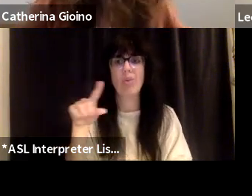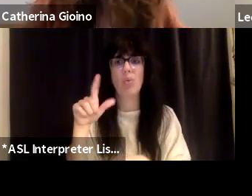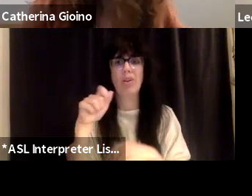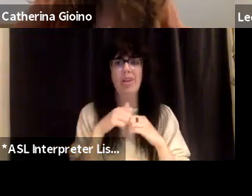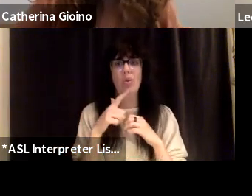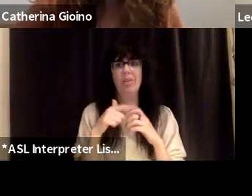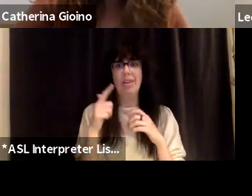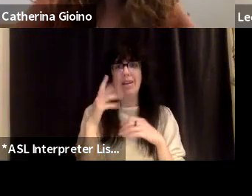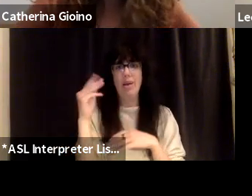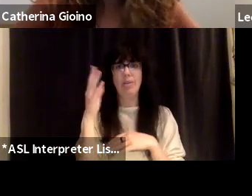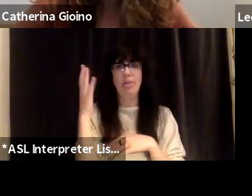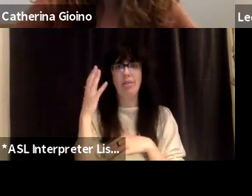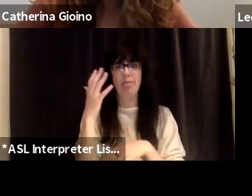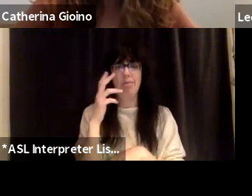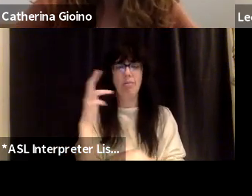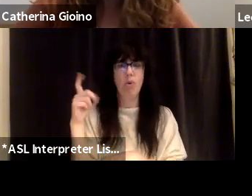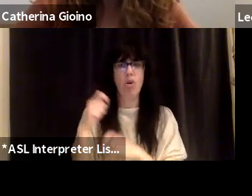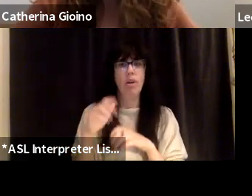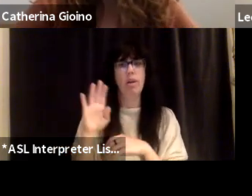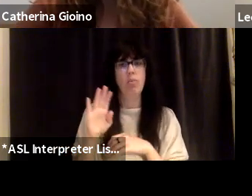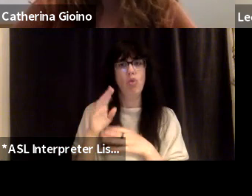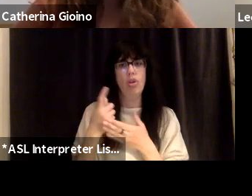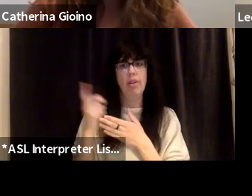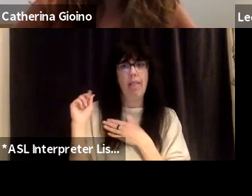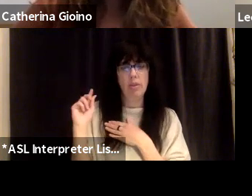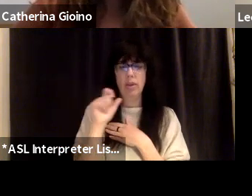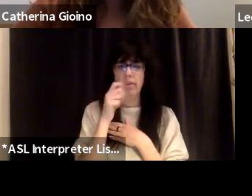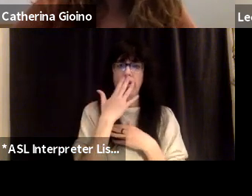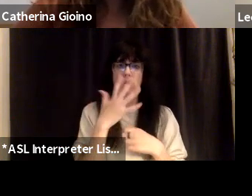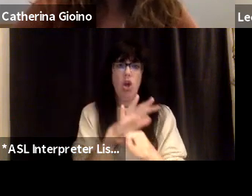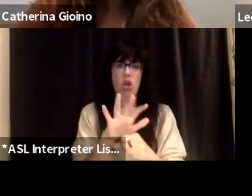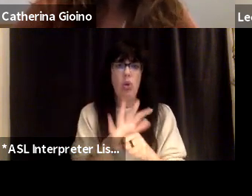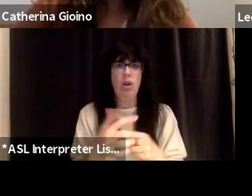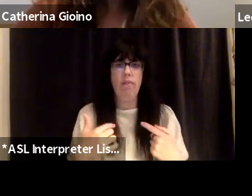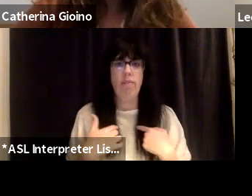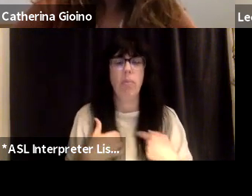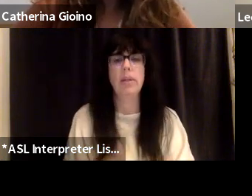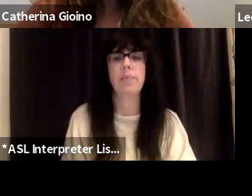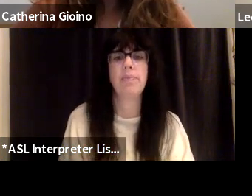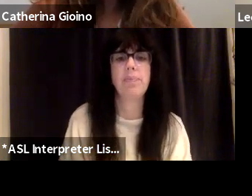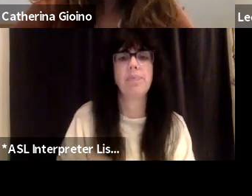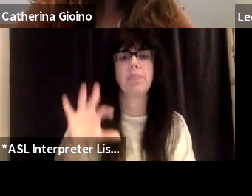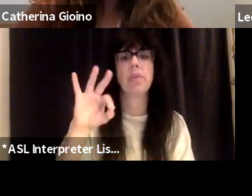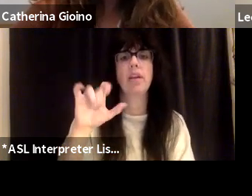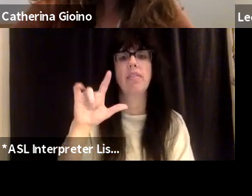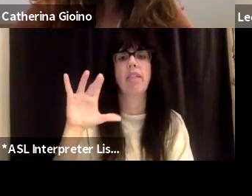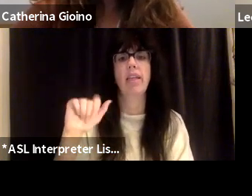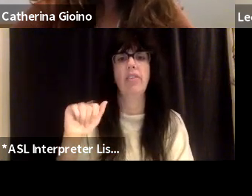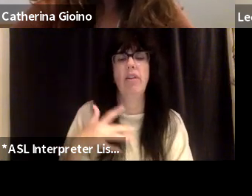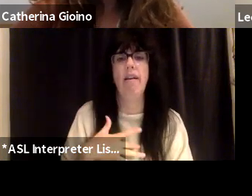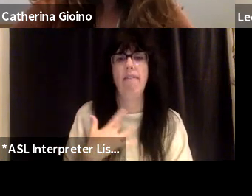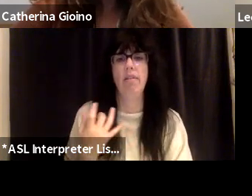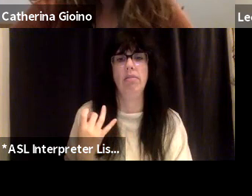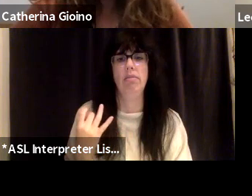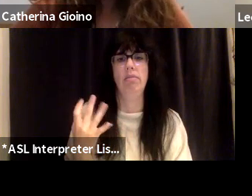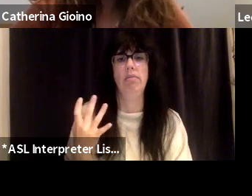week, that's frankly like not good enough for me personally. I also want to say I'm kind of appalled that the conversation